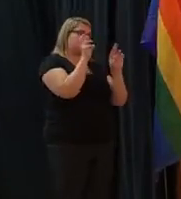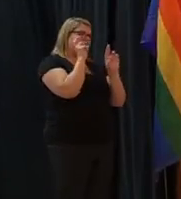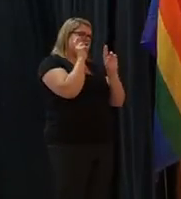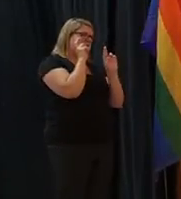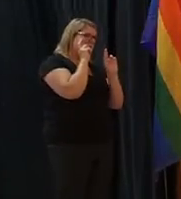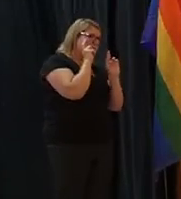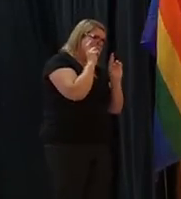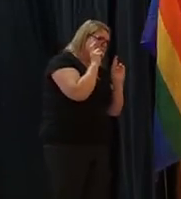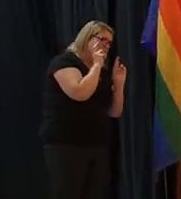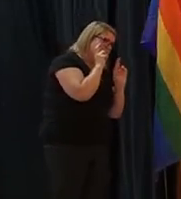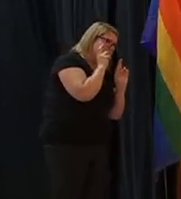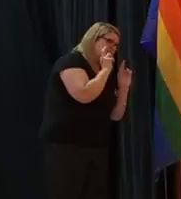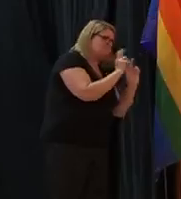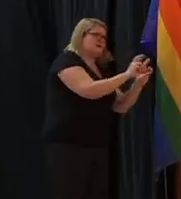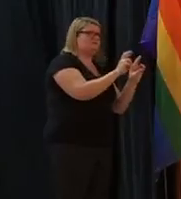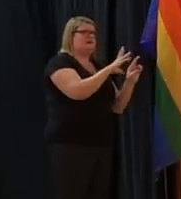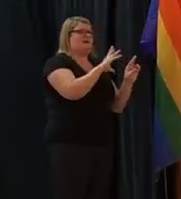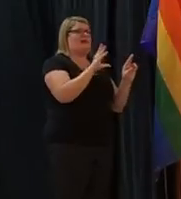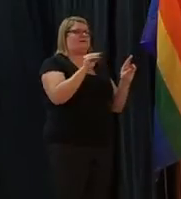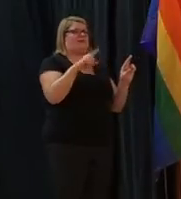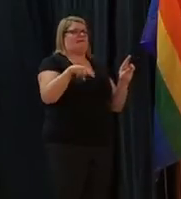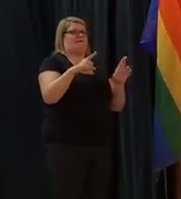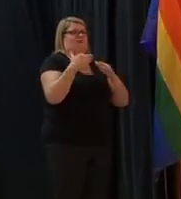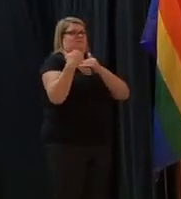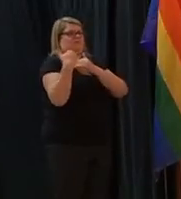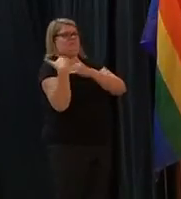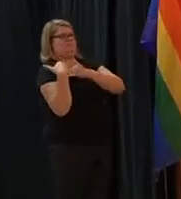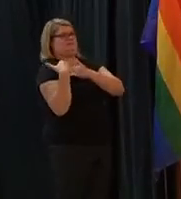or she also has that responsibility.